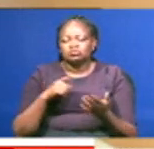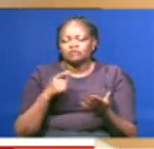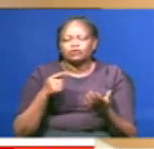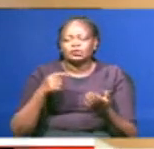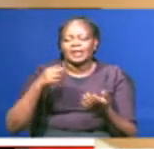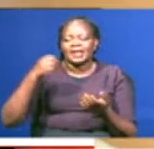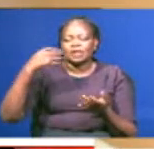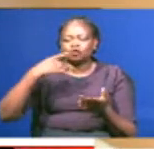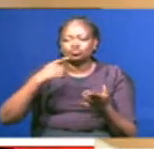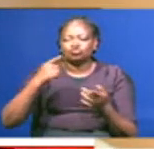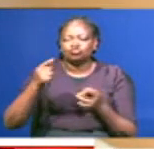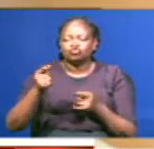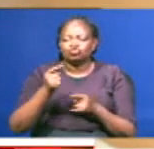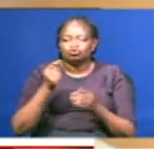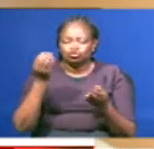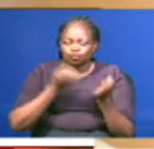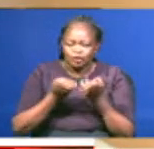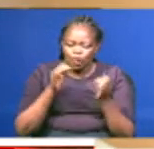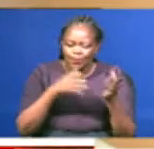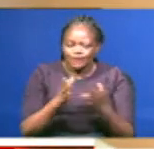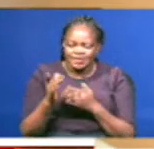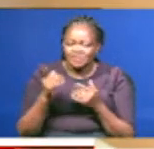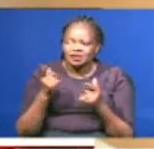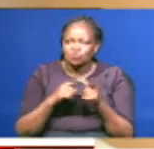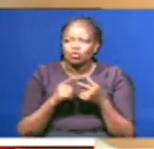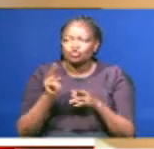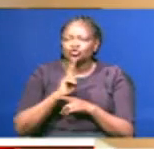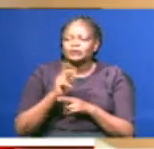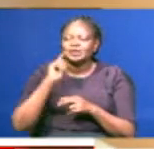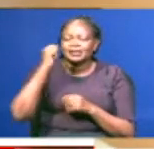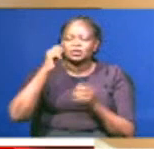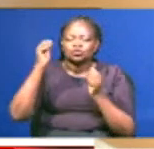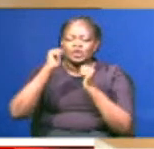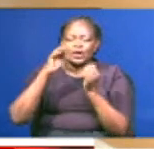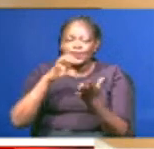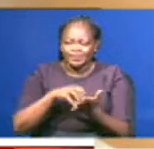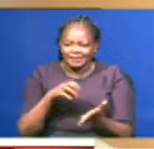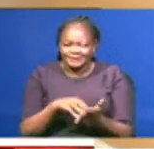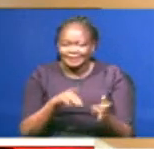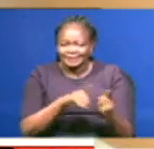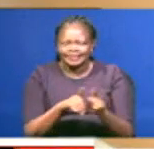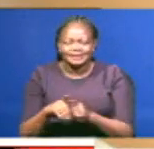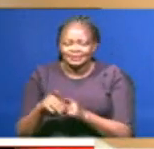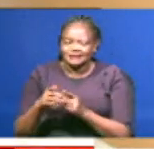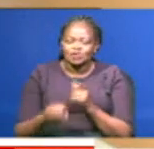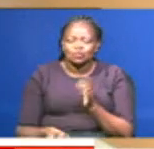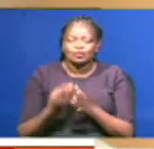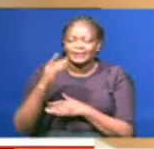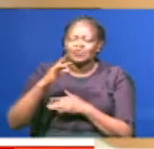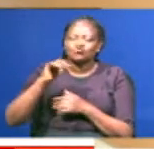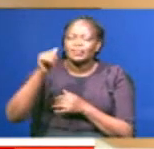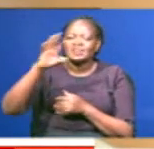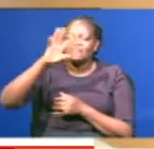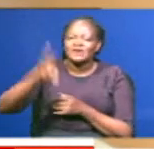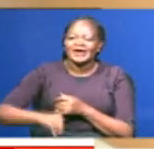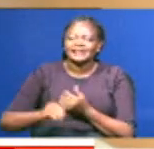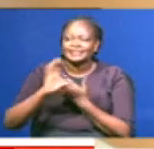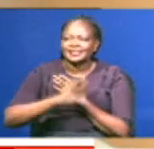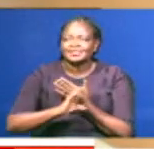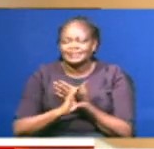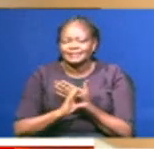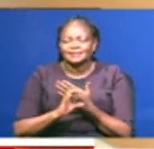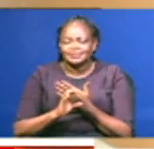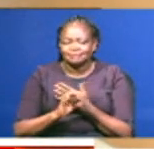opportunities. The firm hopes to leverage Kenya's strategic positioning as a launchpad to other African countries. Here